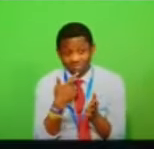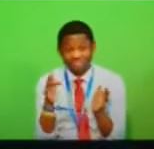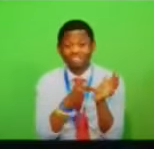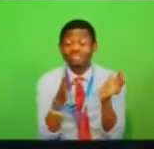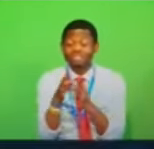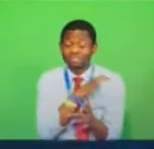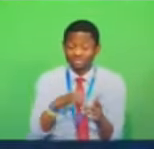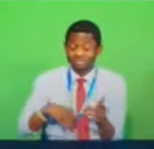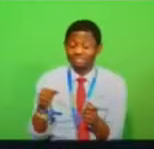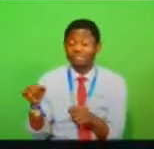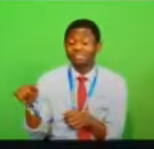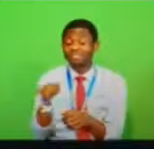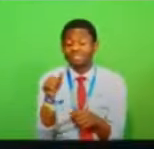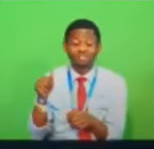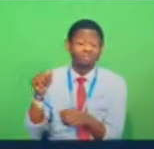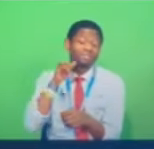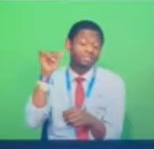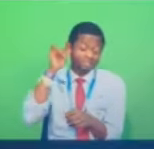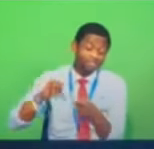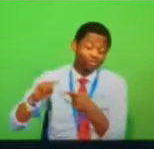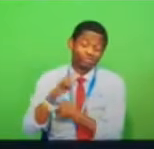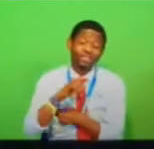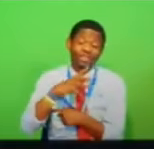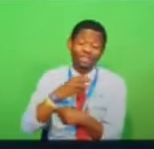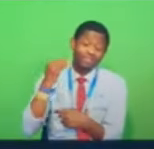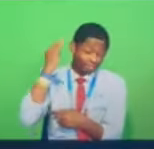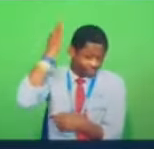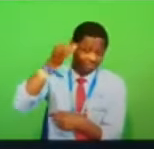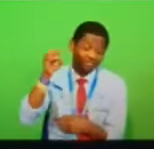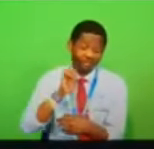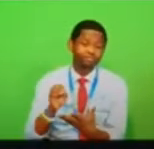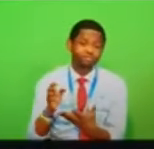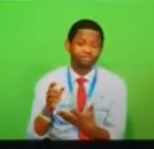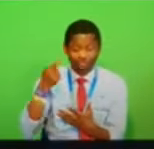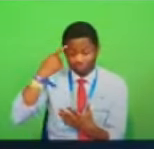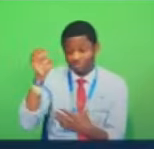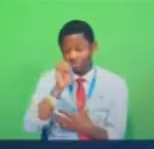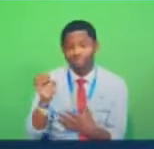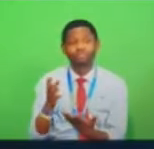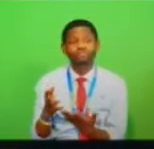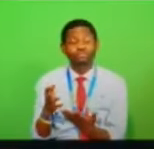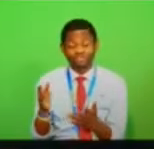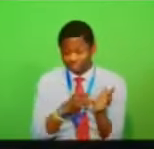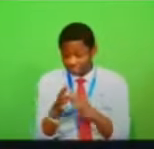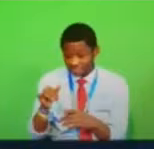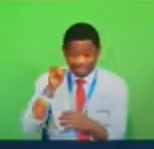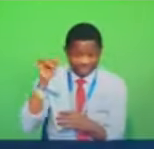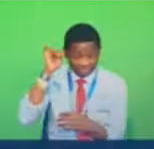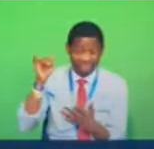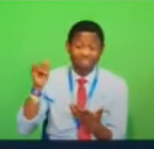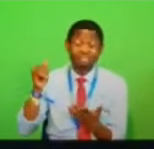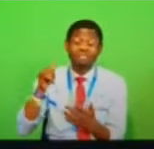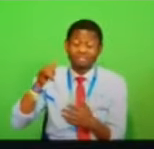Jesus Christ is the same yesterday, today, and forever. The Jesus of yesterday is the same today. He will be